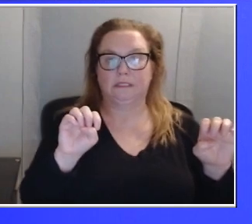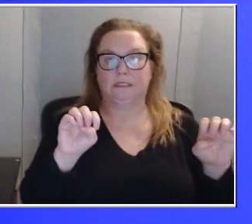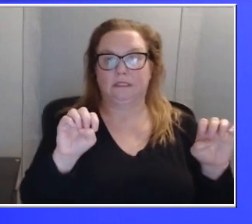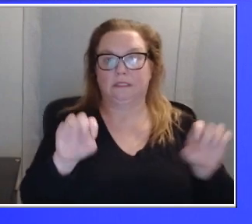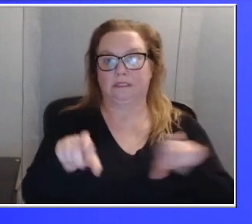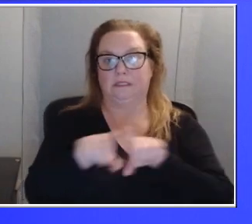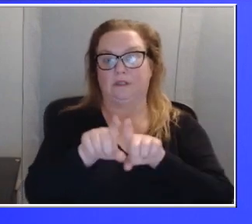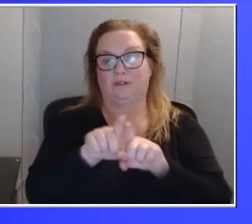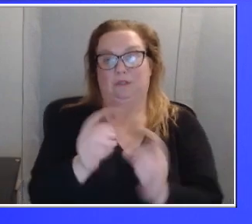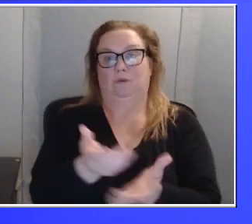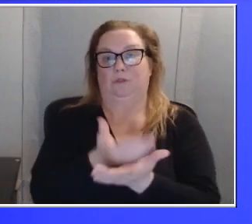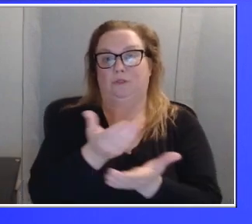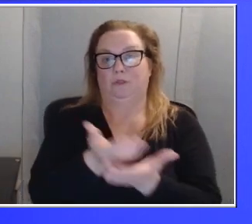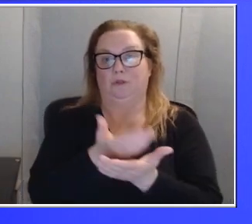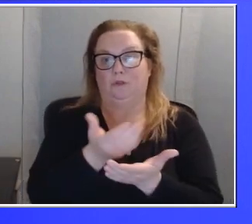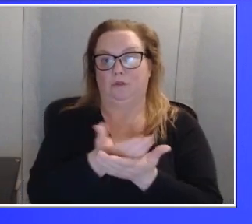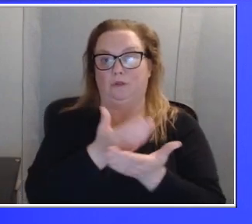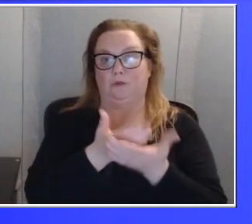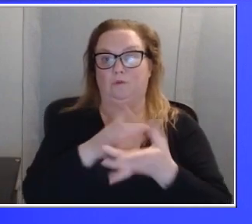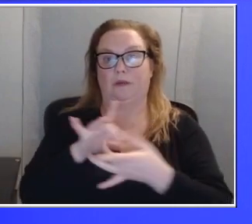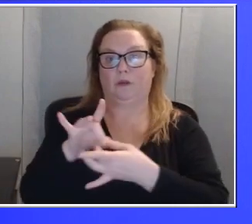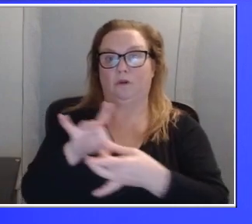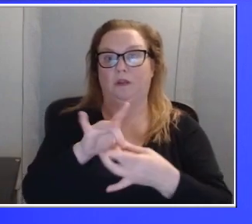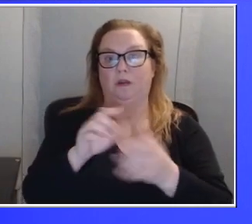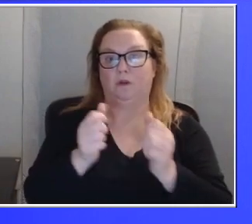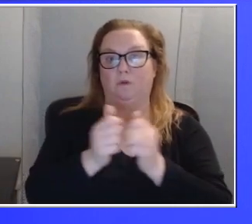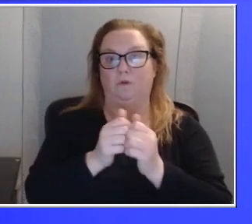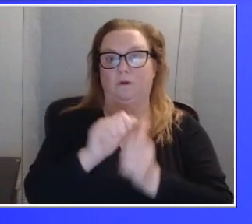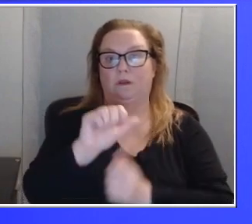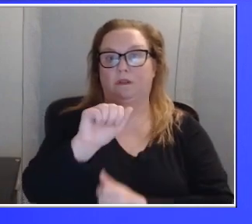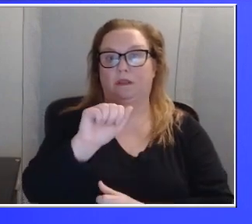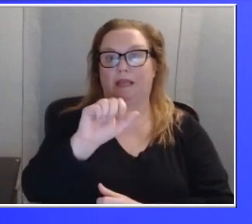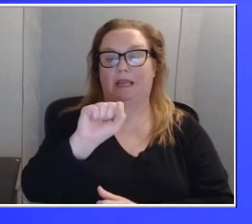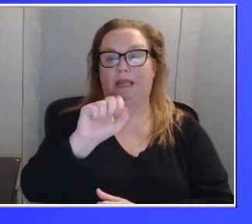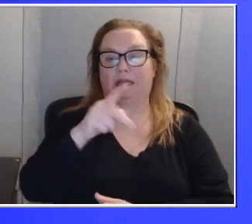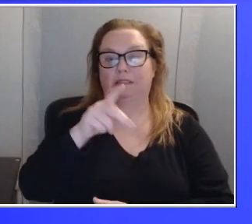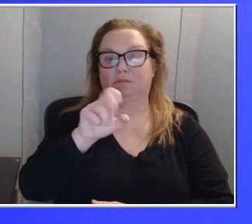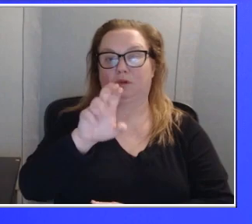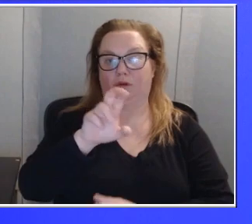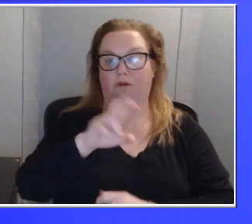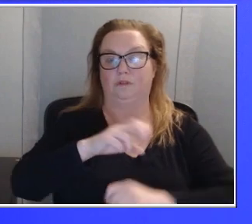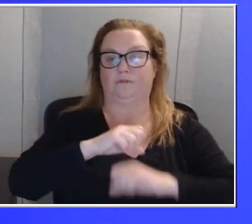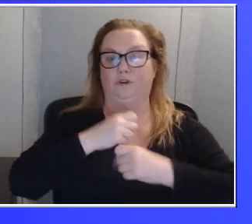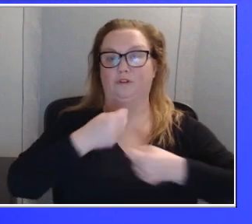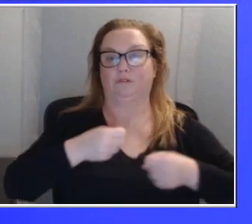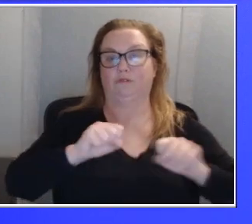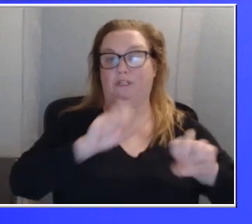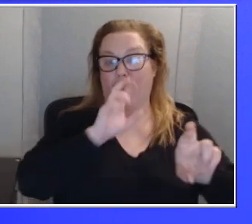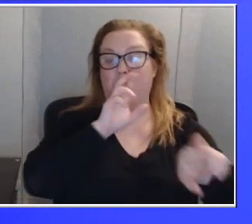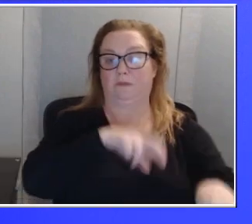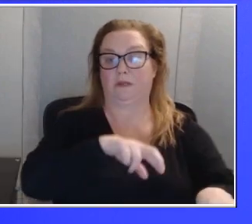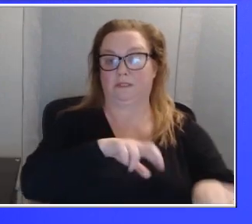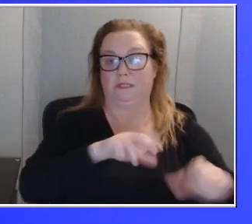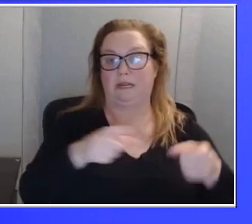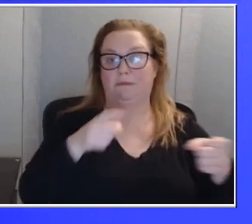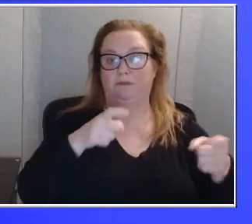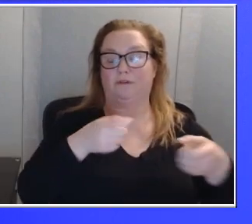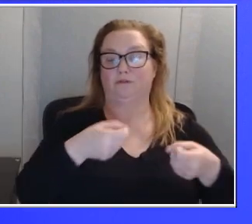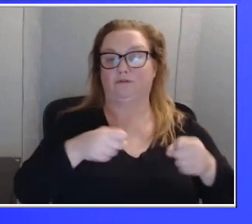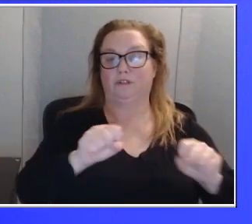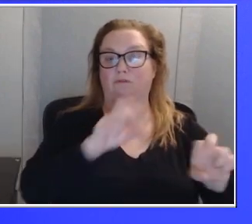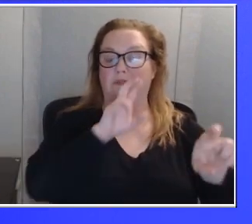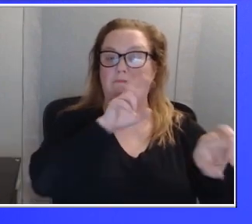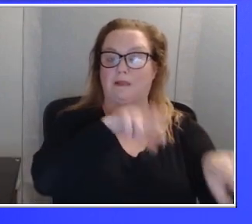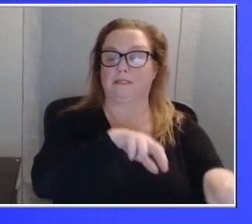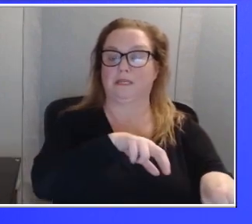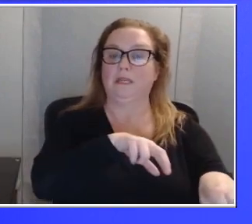new. So we also coordinated with ASPR, the Administration for Strategic Response. But most importantly, I